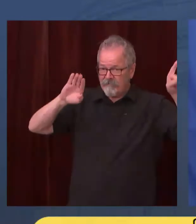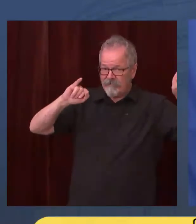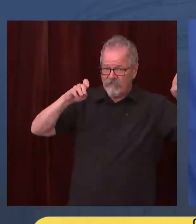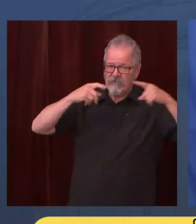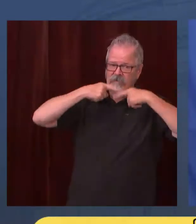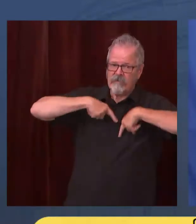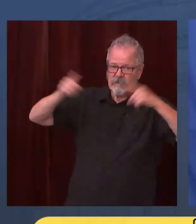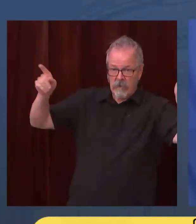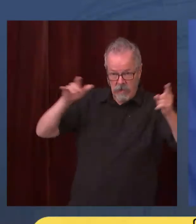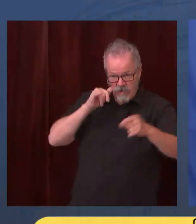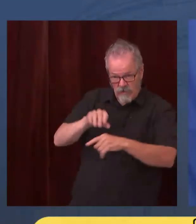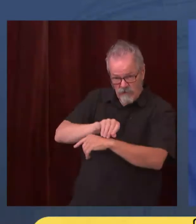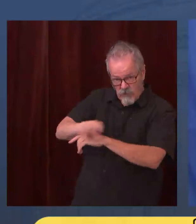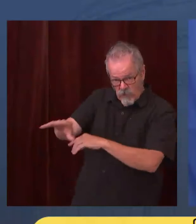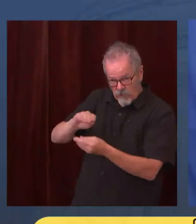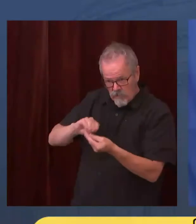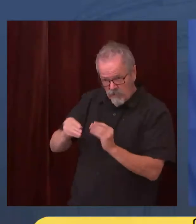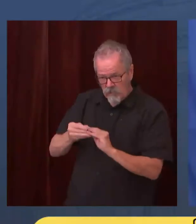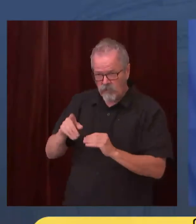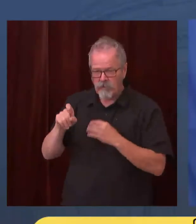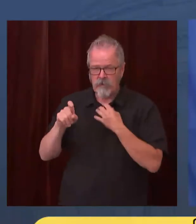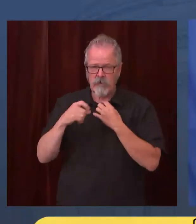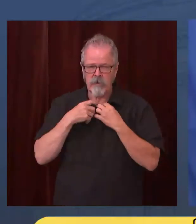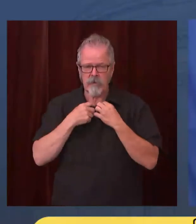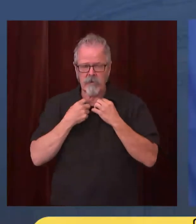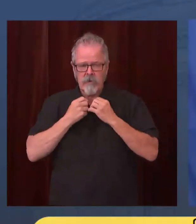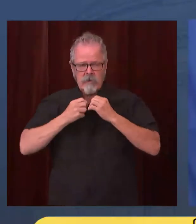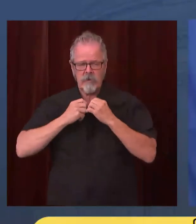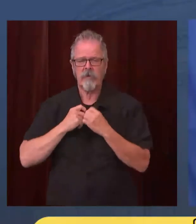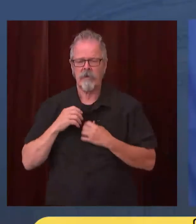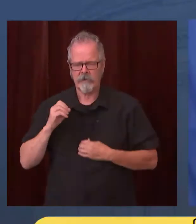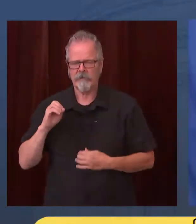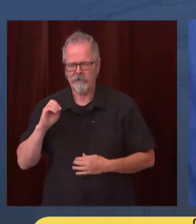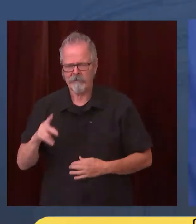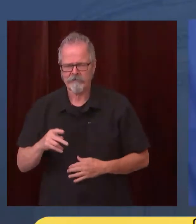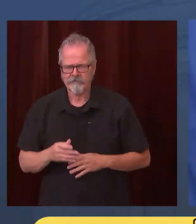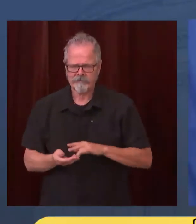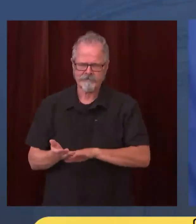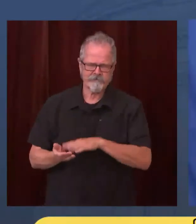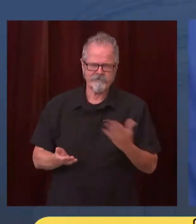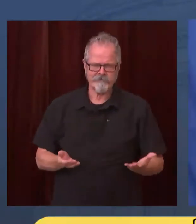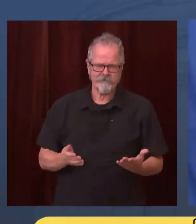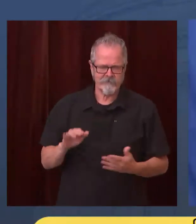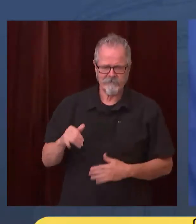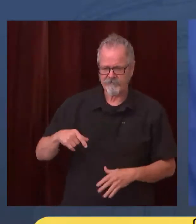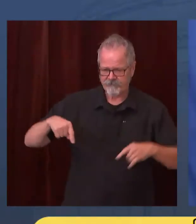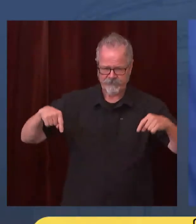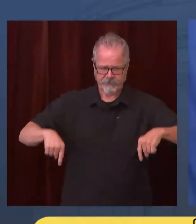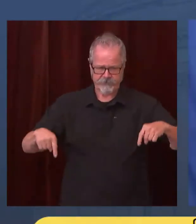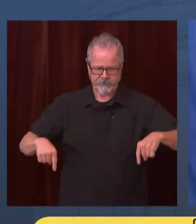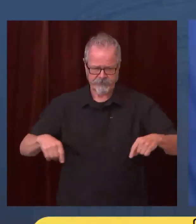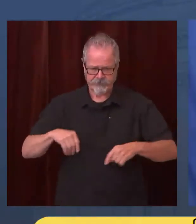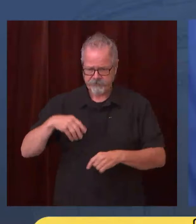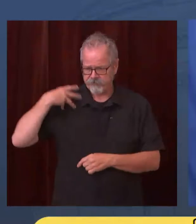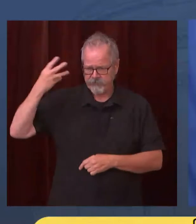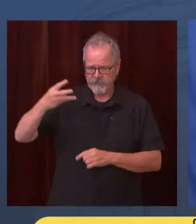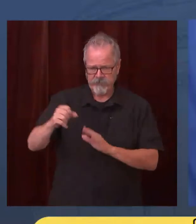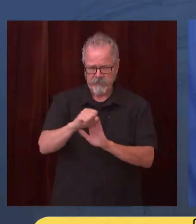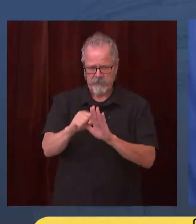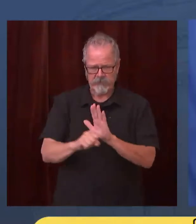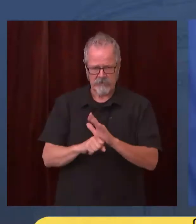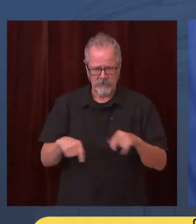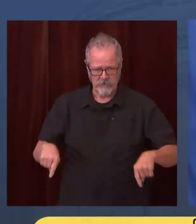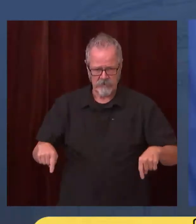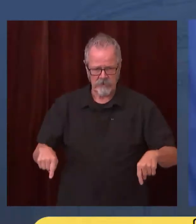as we've said that, we have done everything in the state of Washington that we can think of to increase